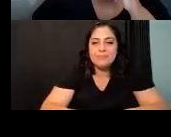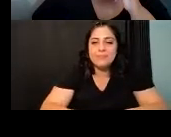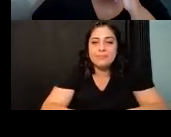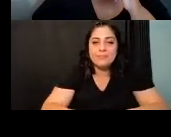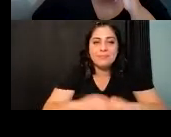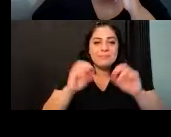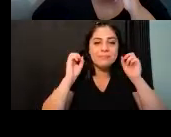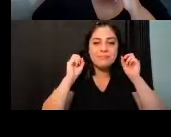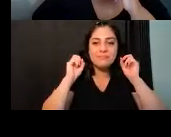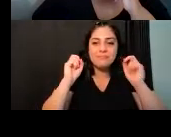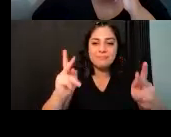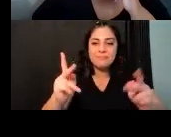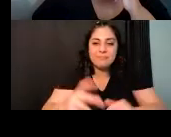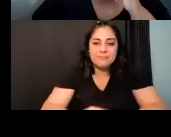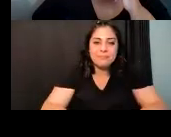Okay.